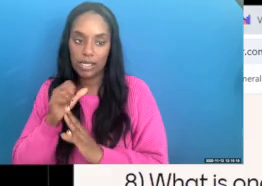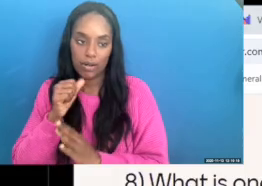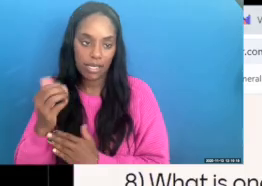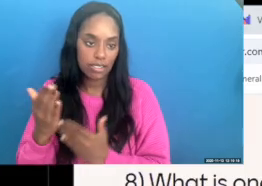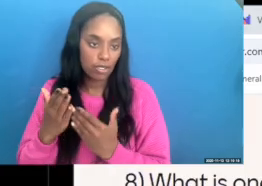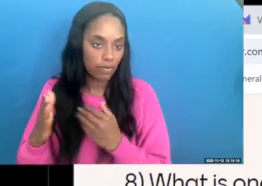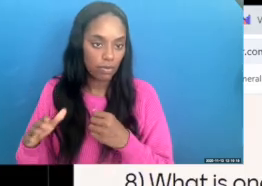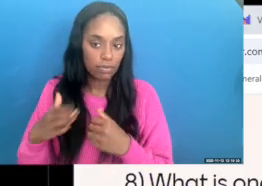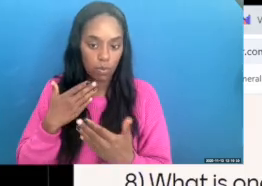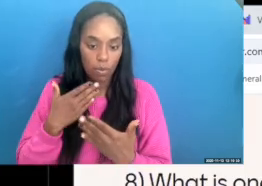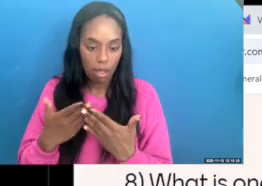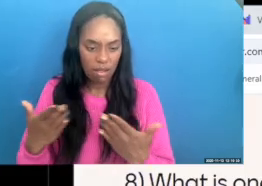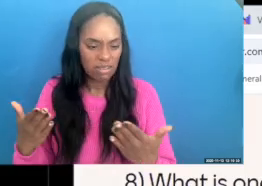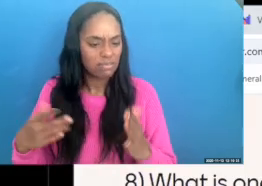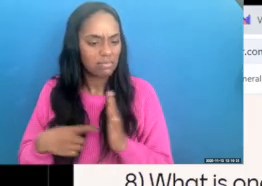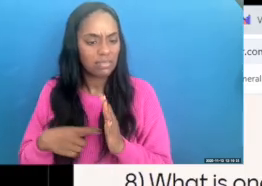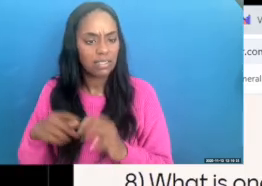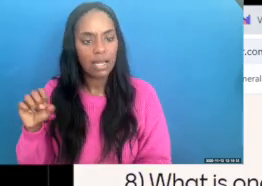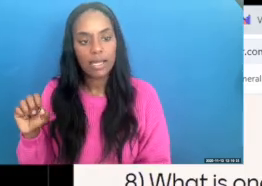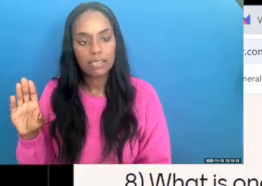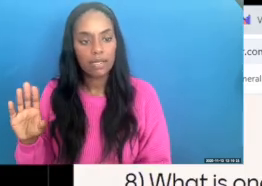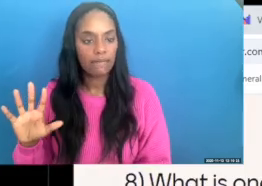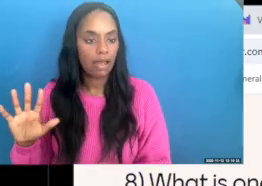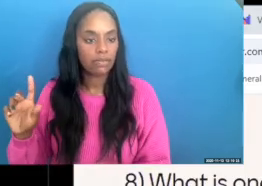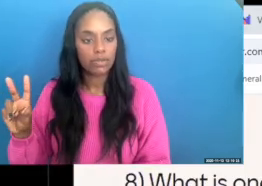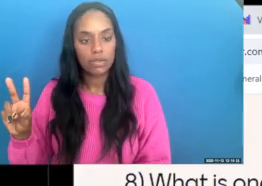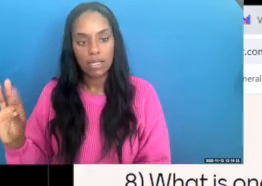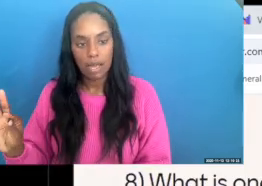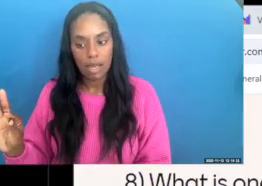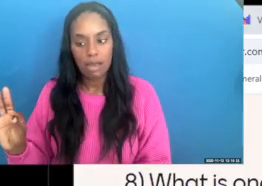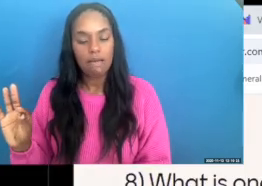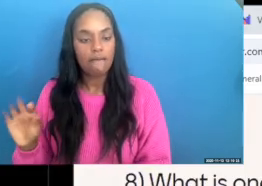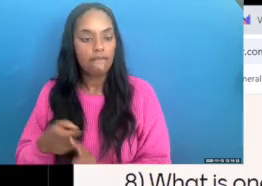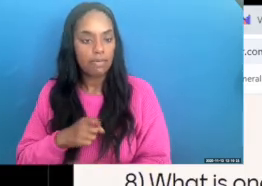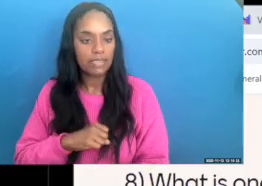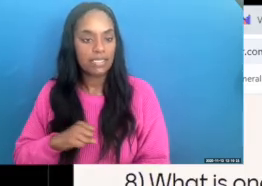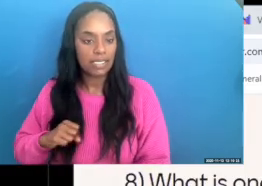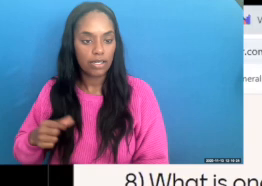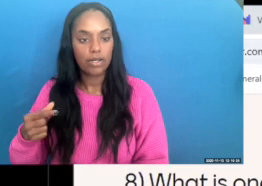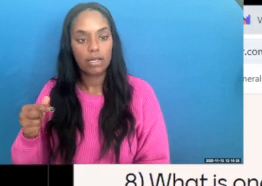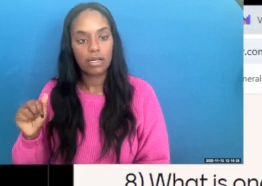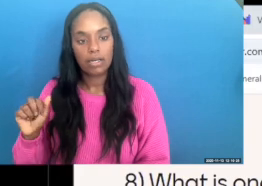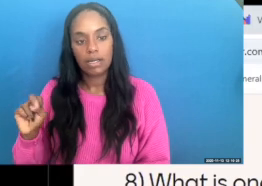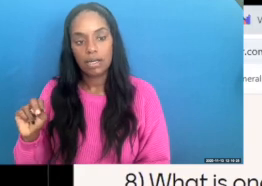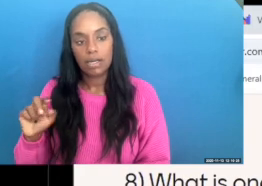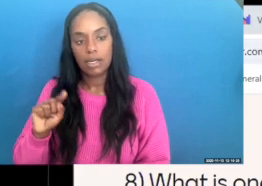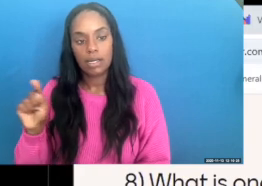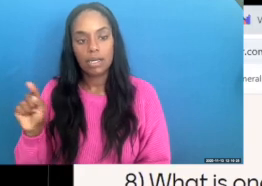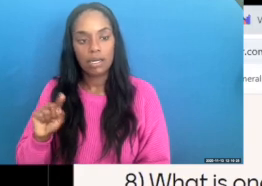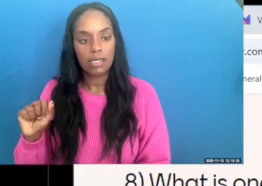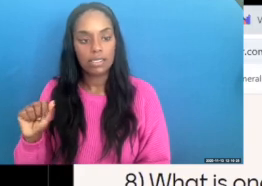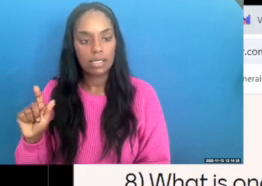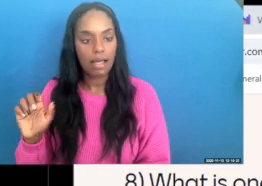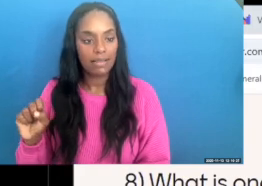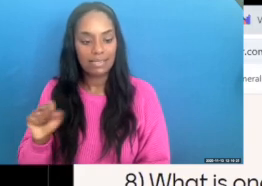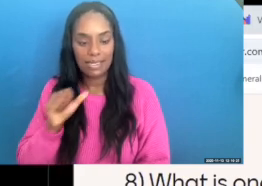for these initiatives and seek policies that ensure long-term sustainability of services in underserved communities. One example, there